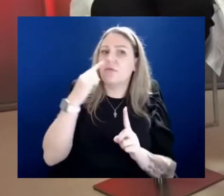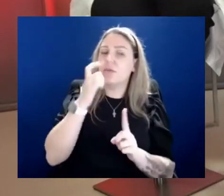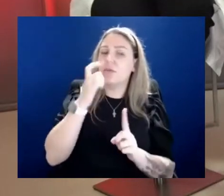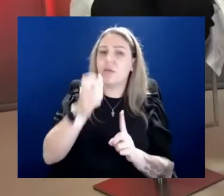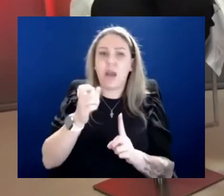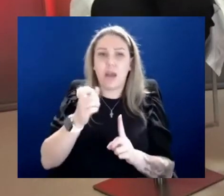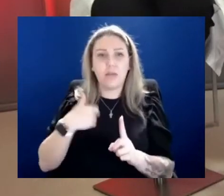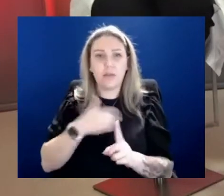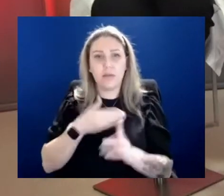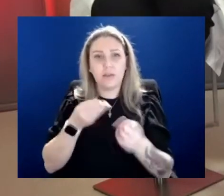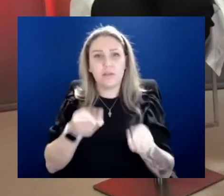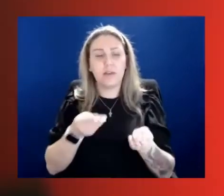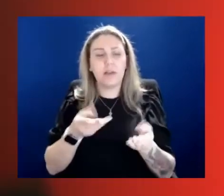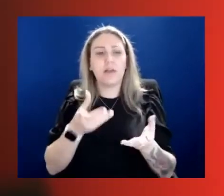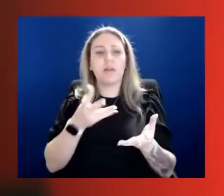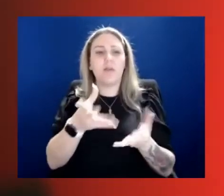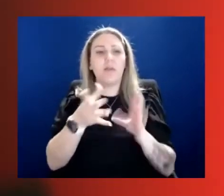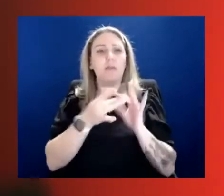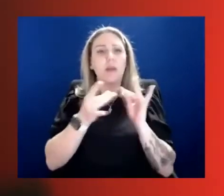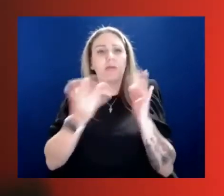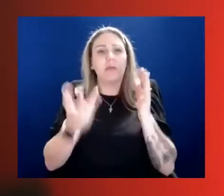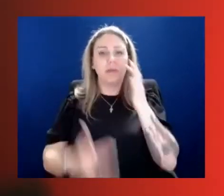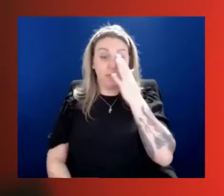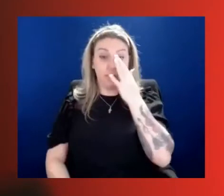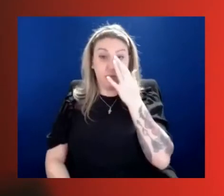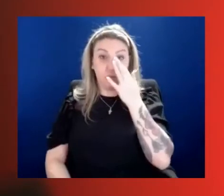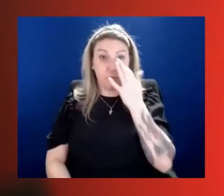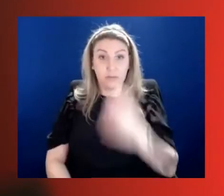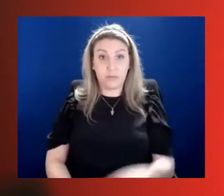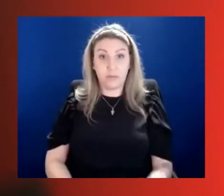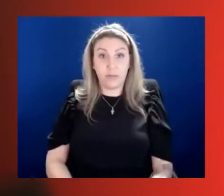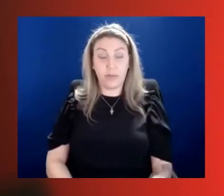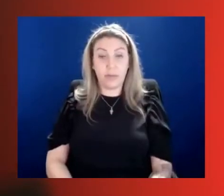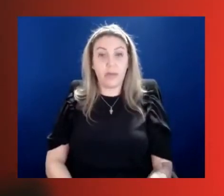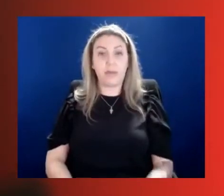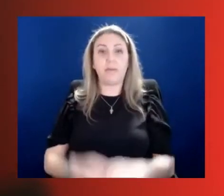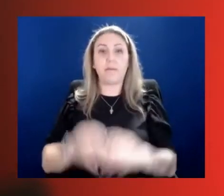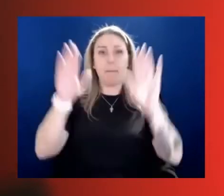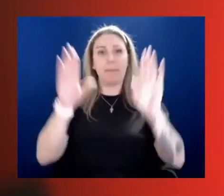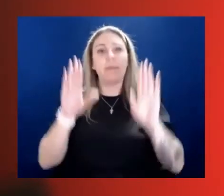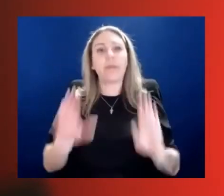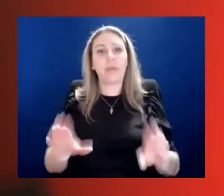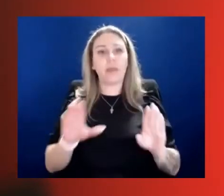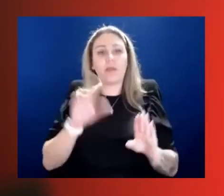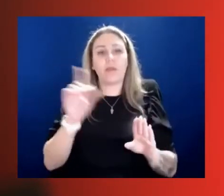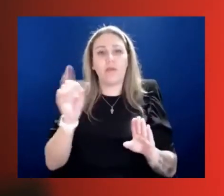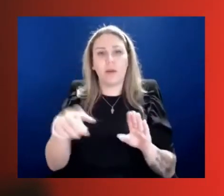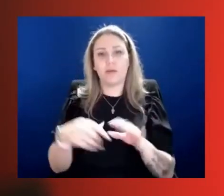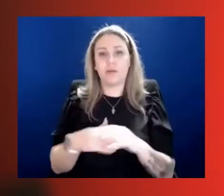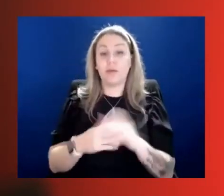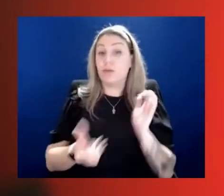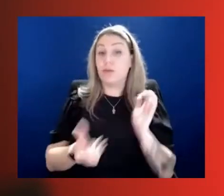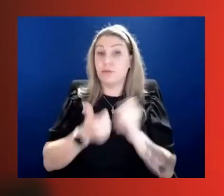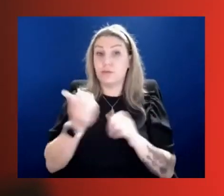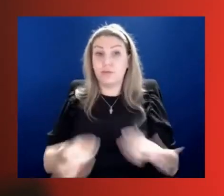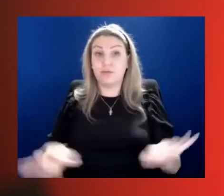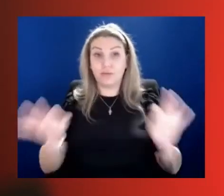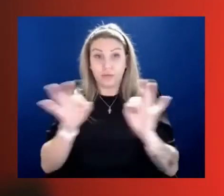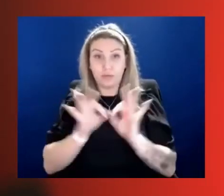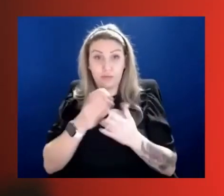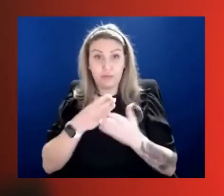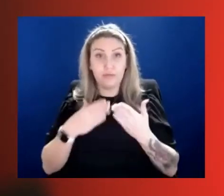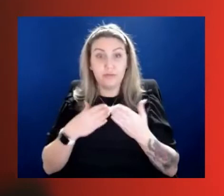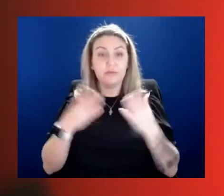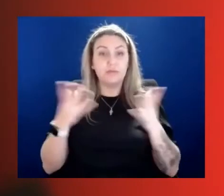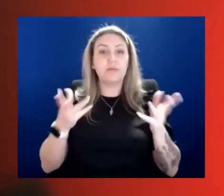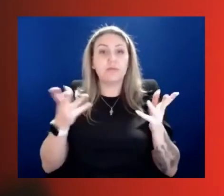message? That actually is a great question. And to me, the most important part about